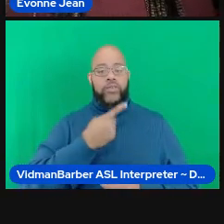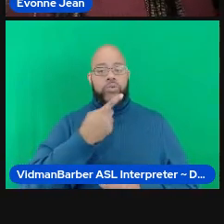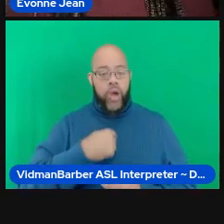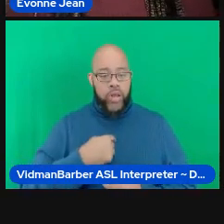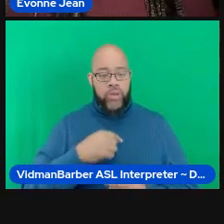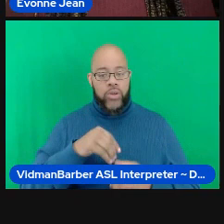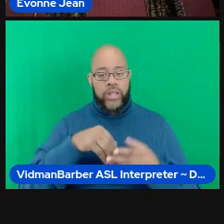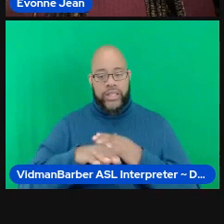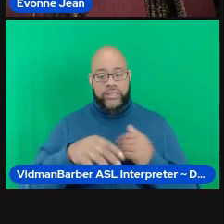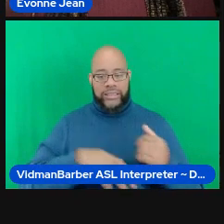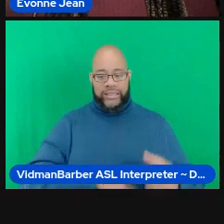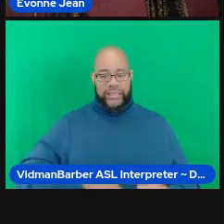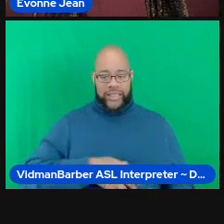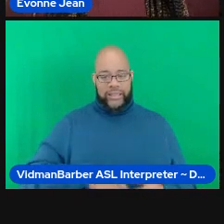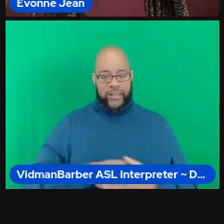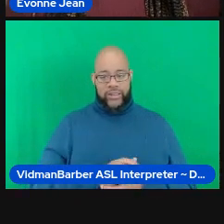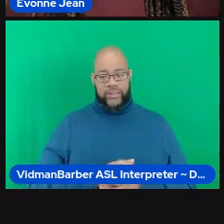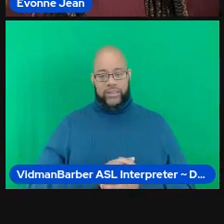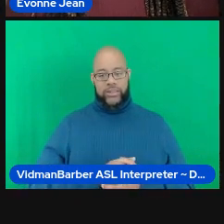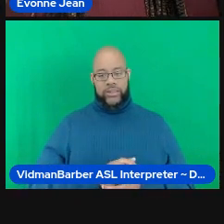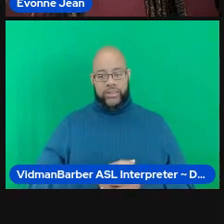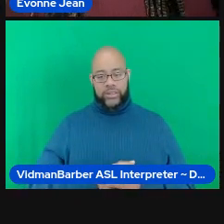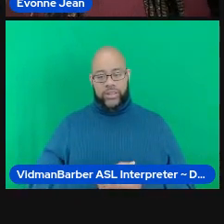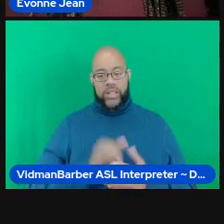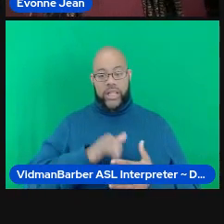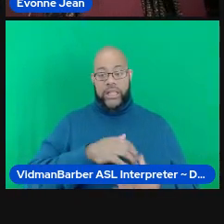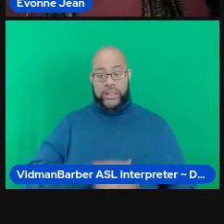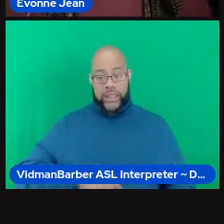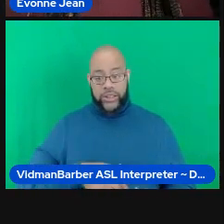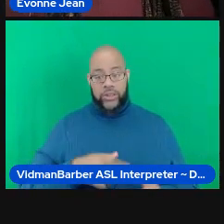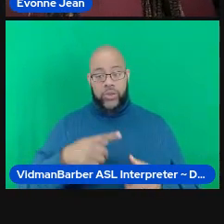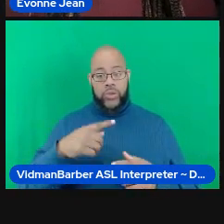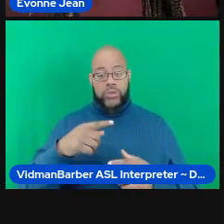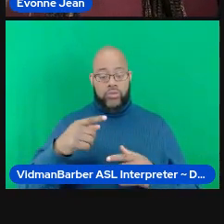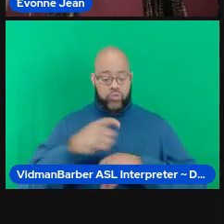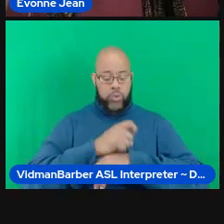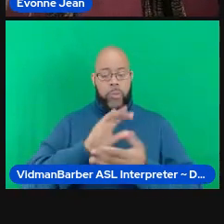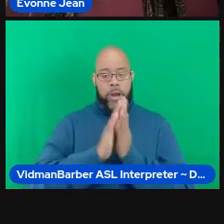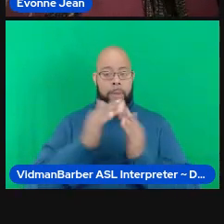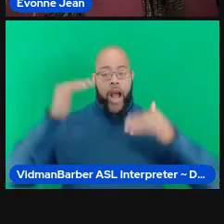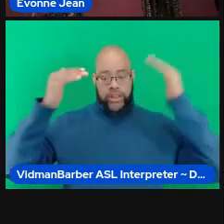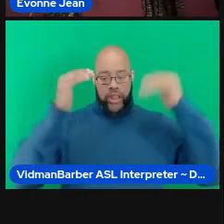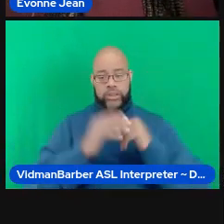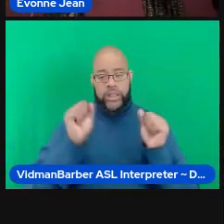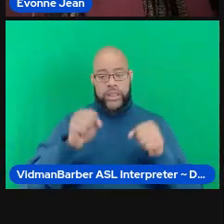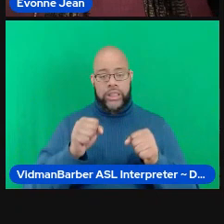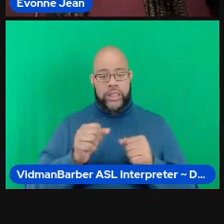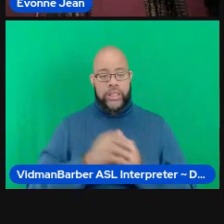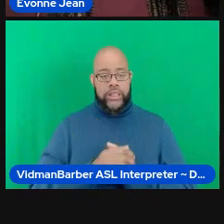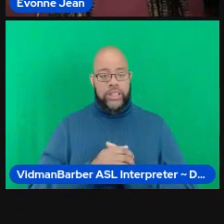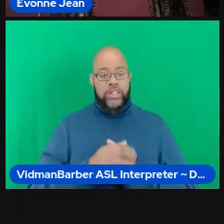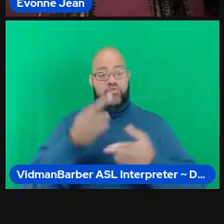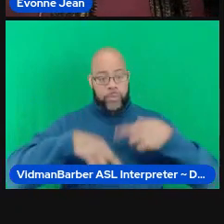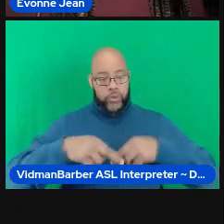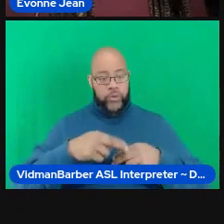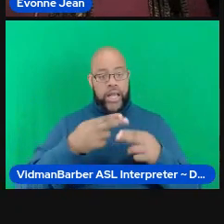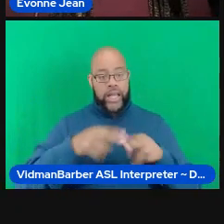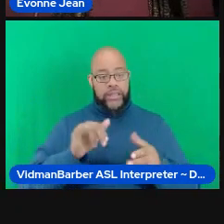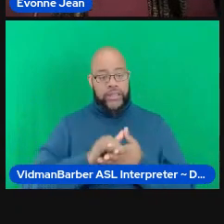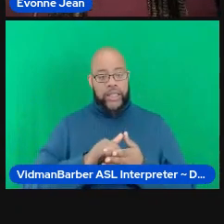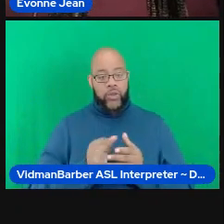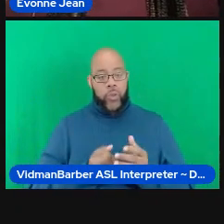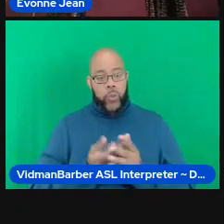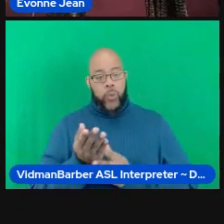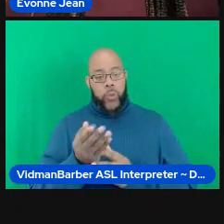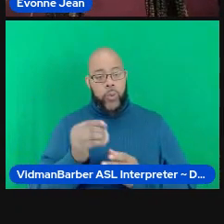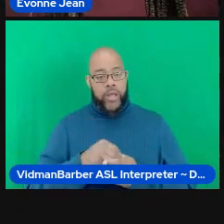enter the intestines. Here in the intestines, the worms mature into adult worms and can sexually reproduce eggs, which are expelled in the